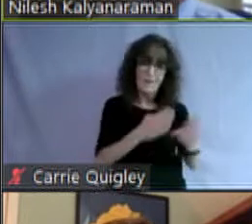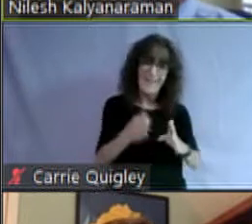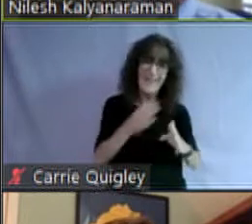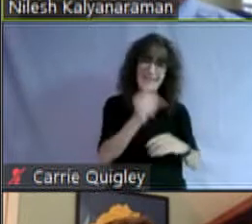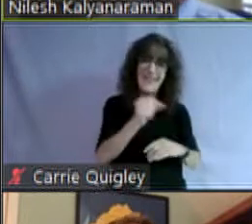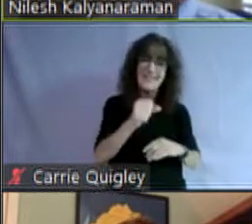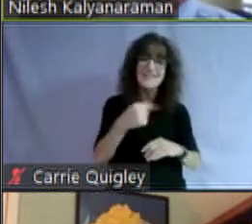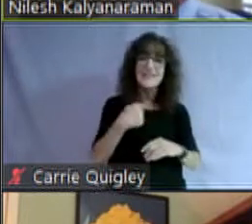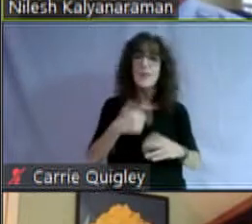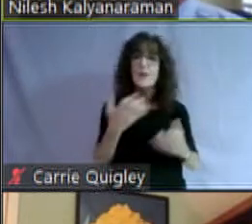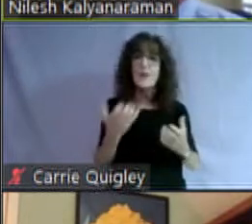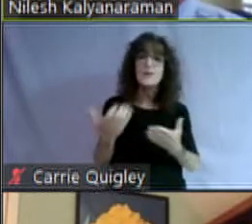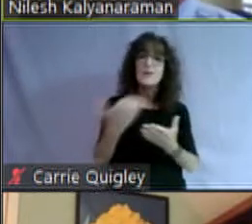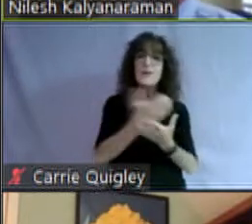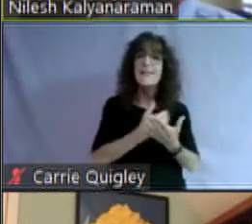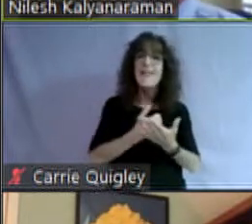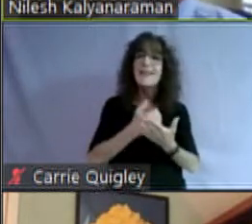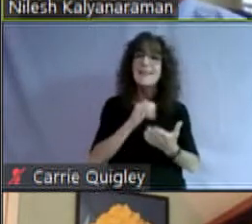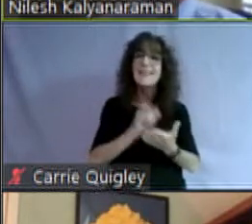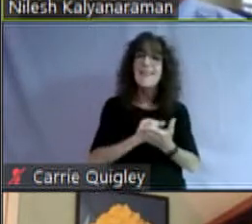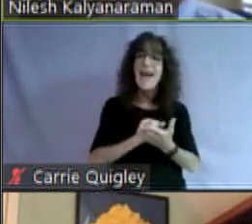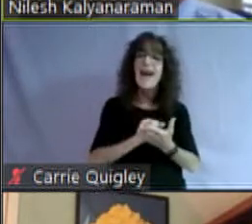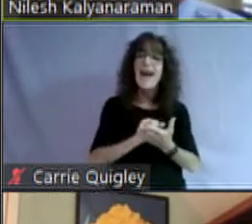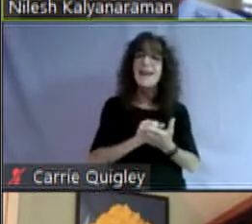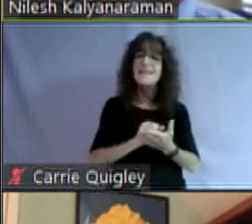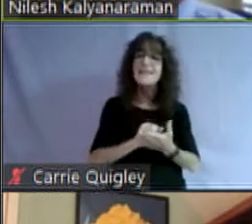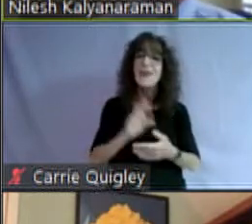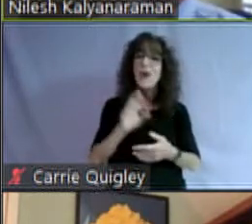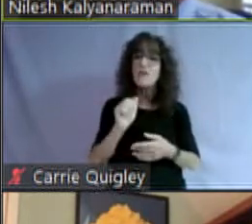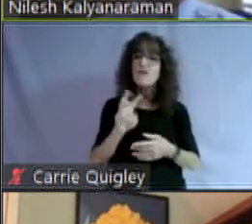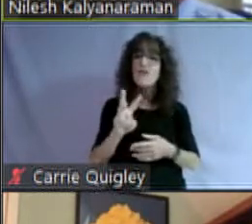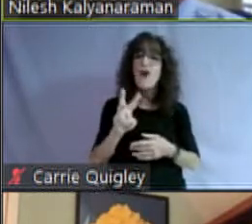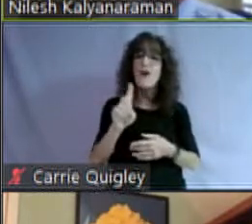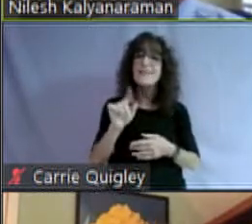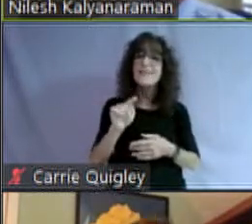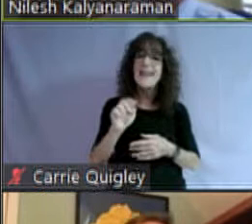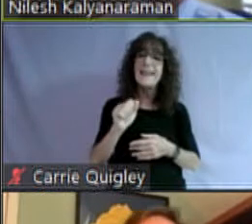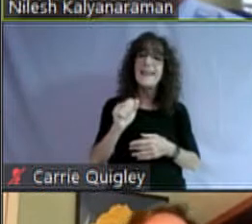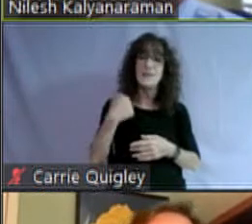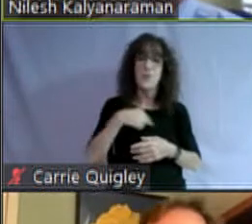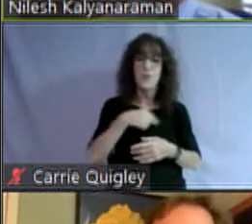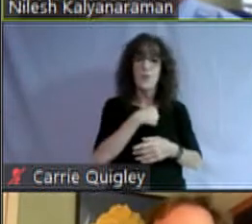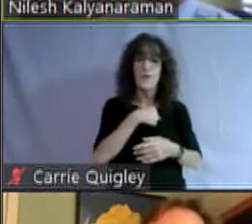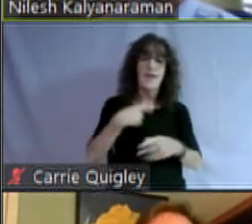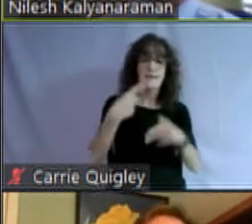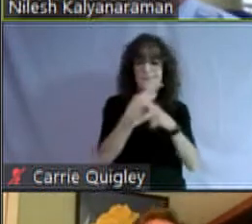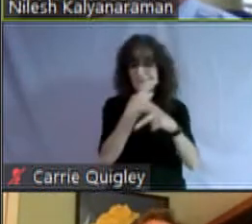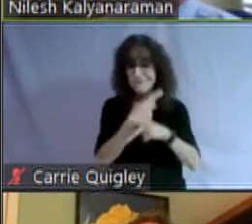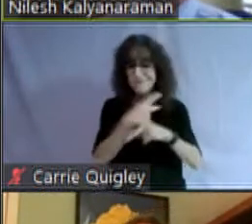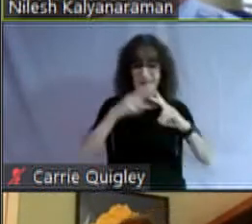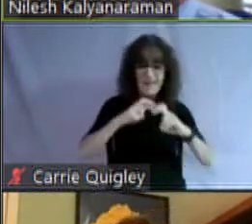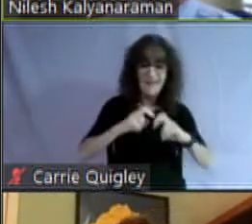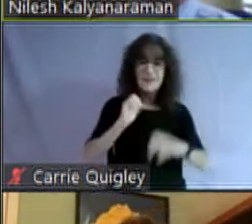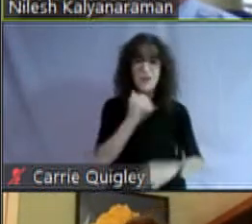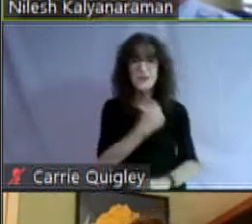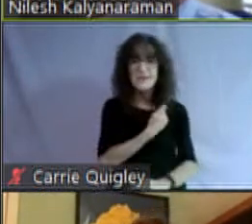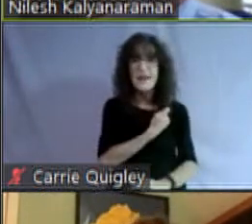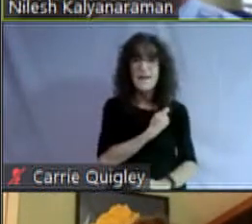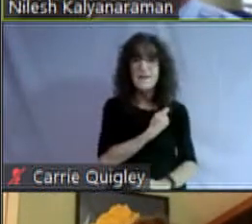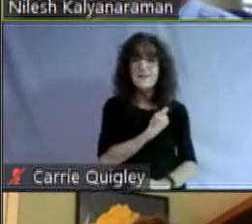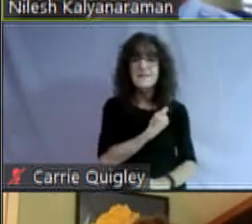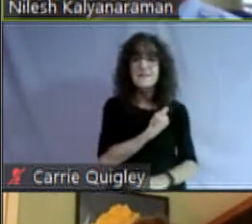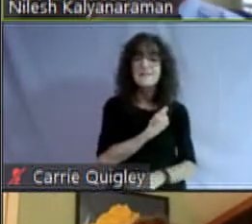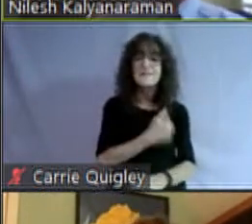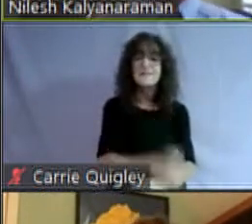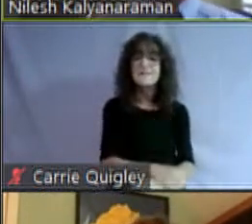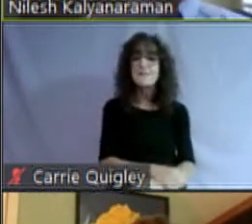on getting that crunch data from the Maryland Department of Health, so we can actually go through it and understand what we need to for our